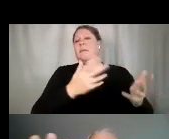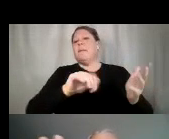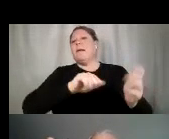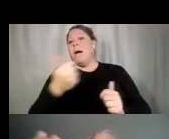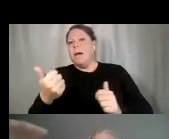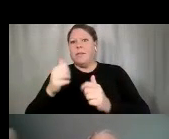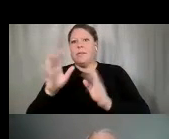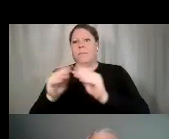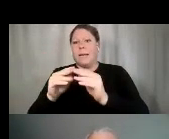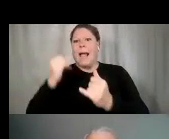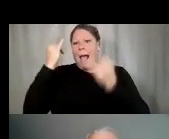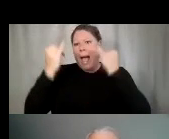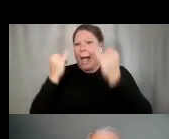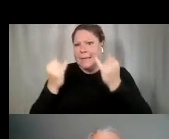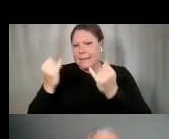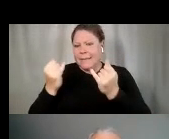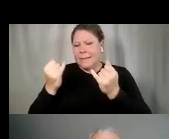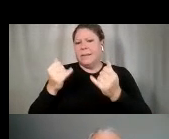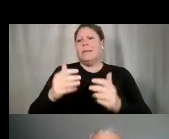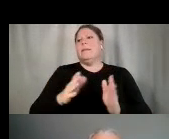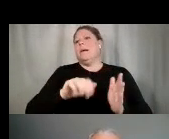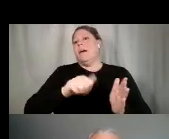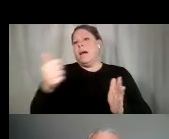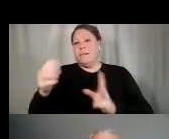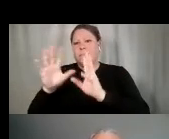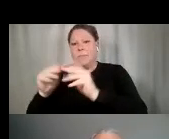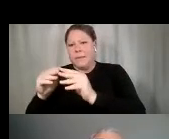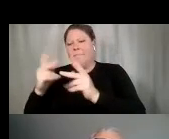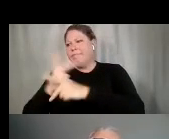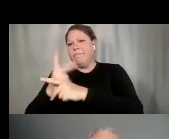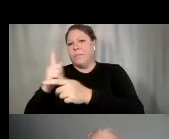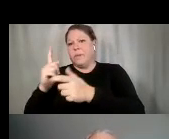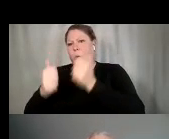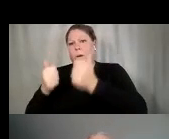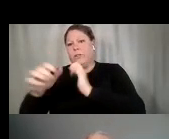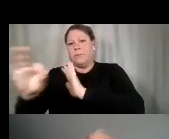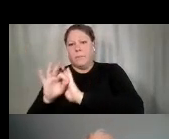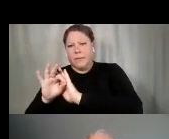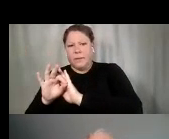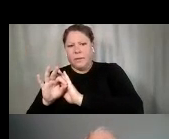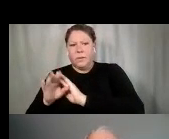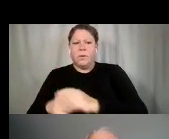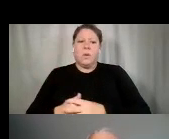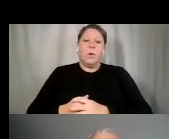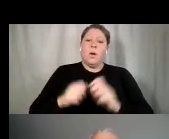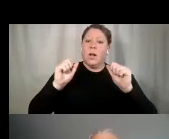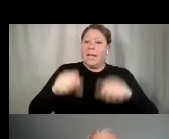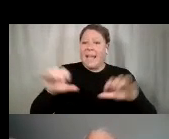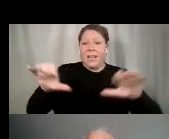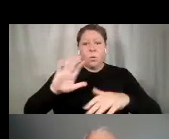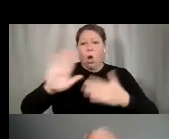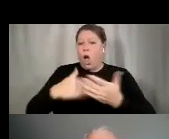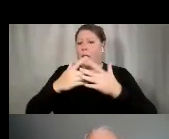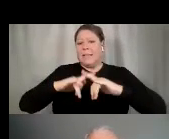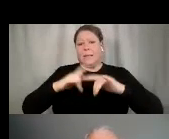and figure out what solution we're going to work on. Or we can do it all at once. And I've done these in big workshops. We've had